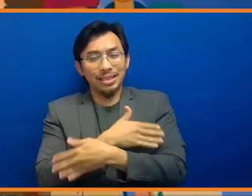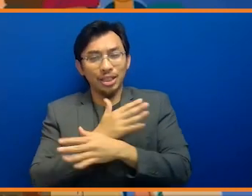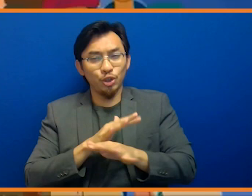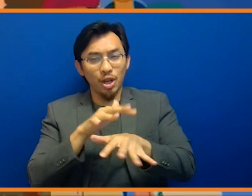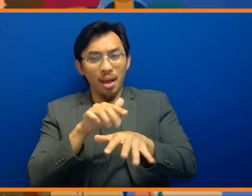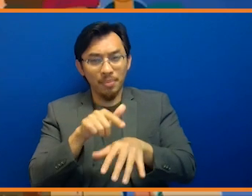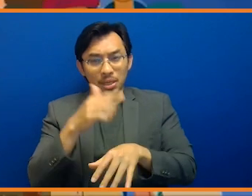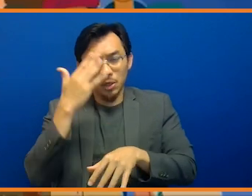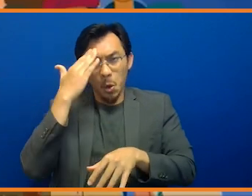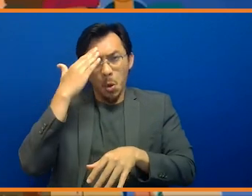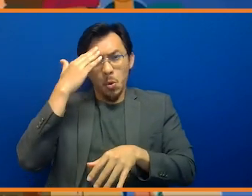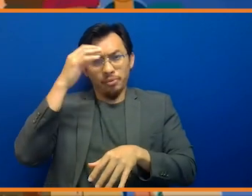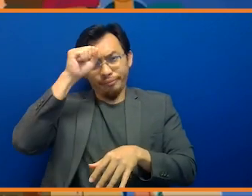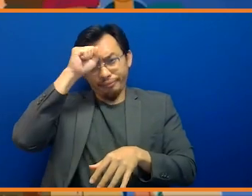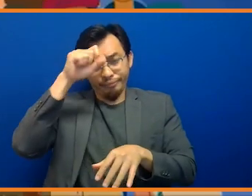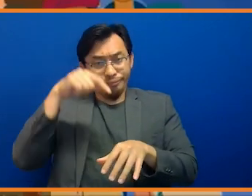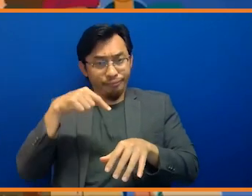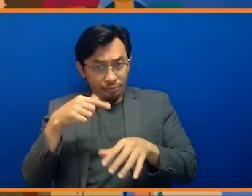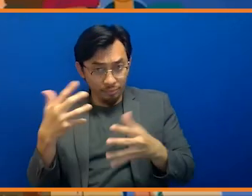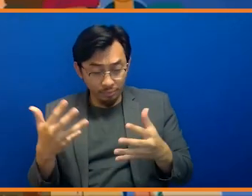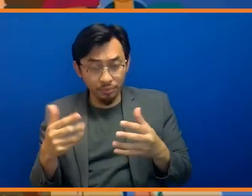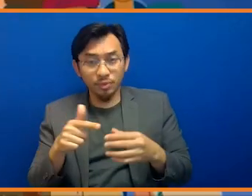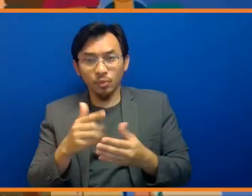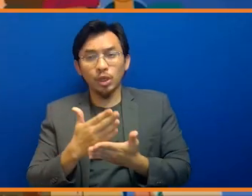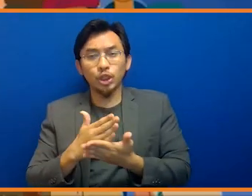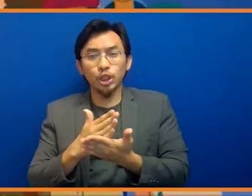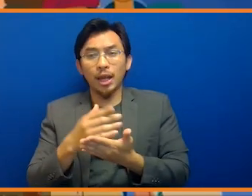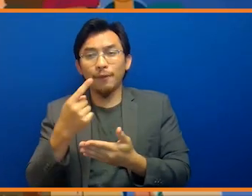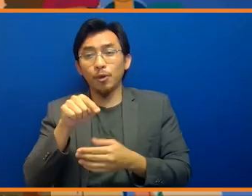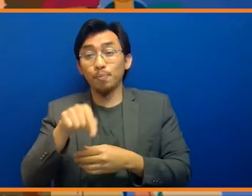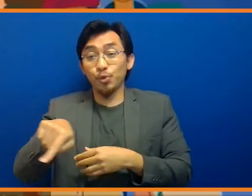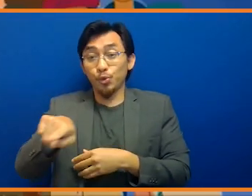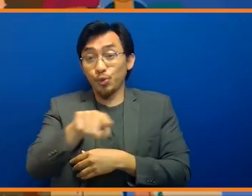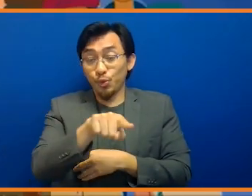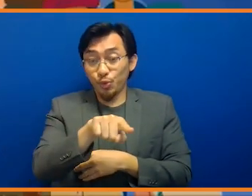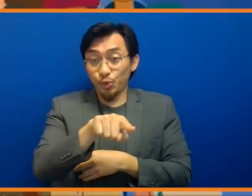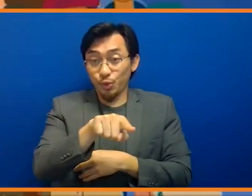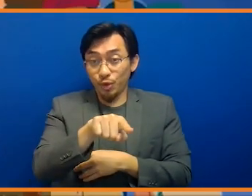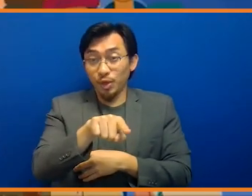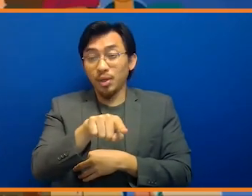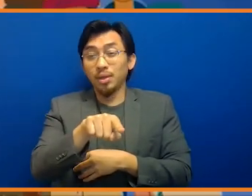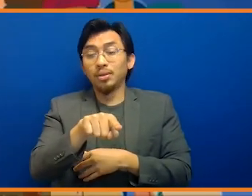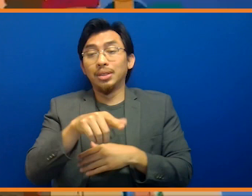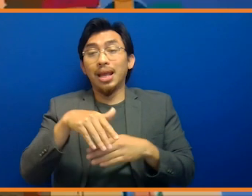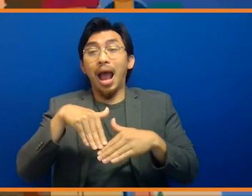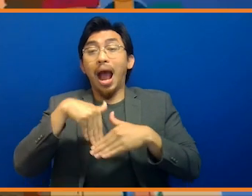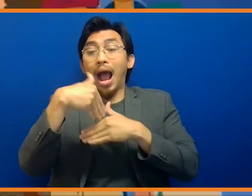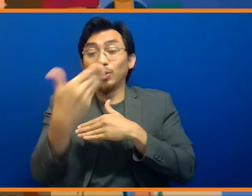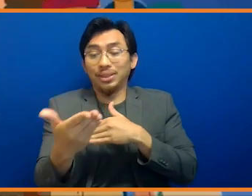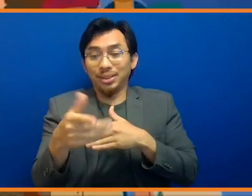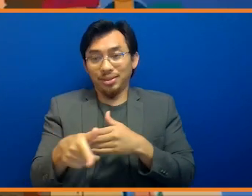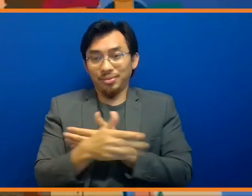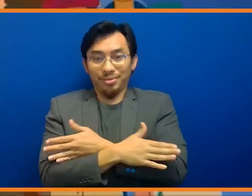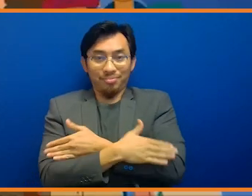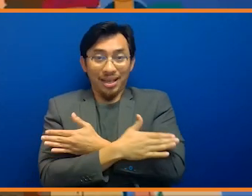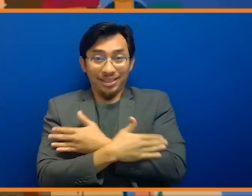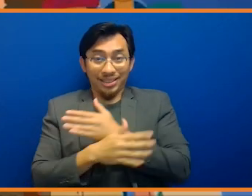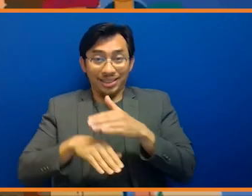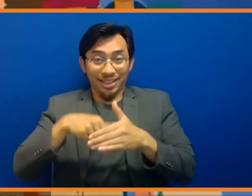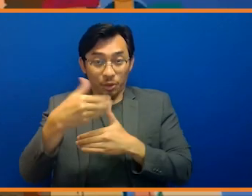knowledge dissemination. Here also I share to you from outside Banda Aceh. So here maybe